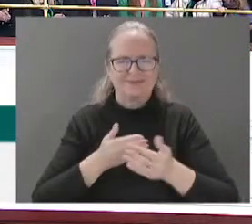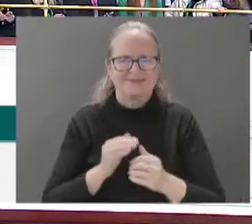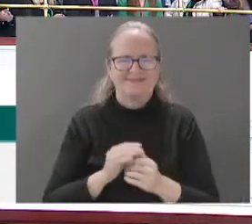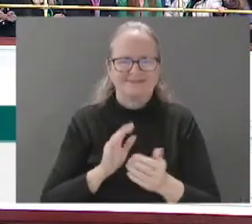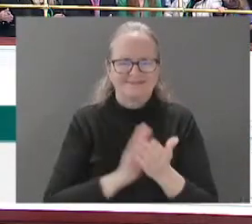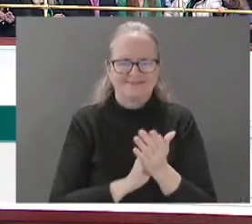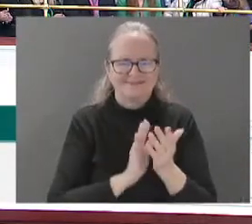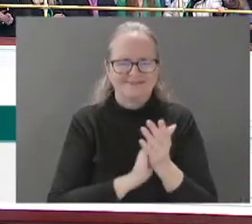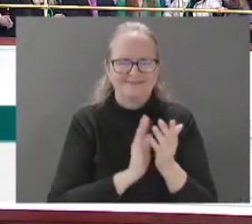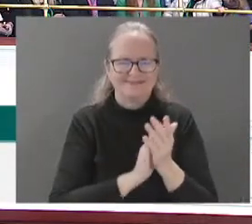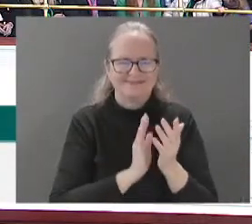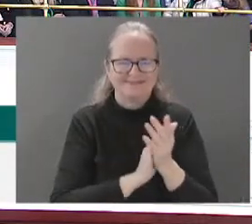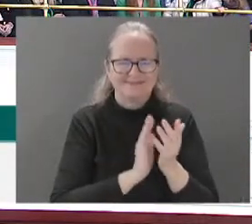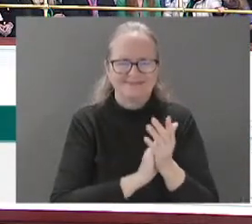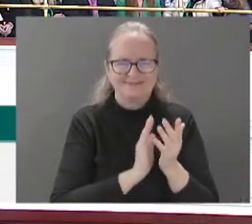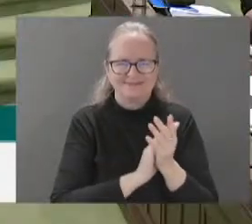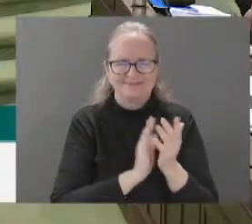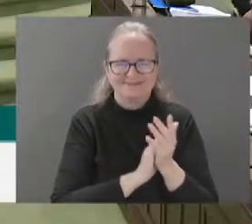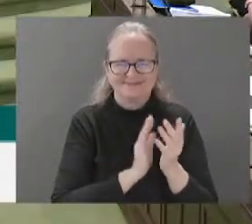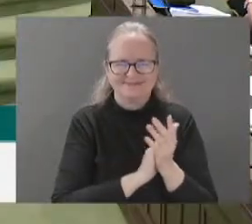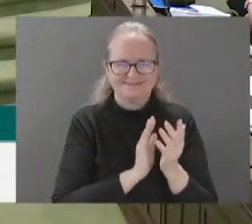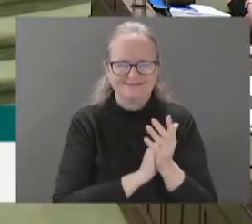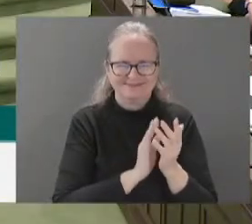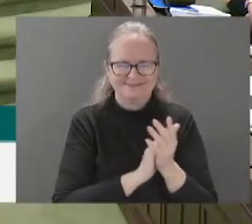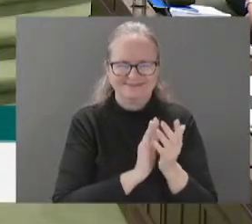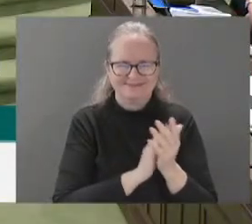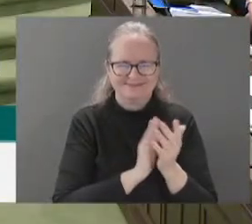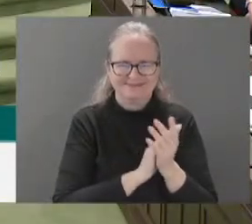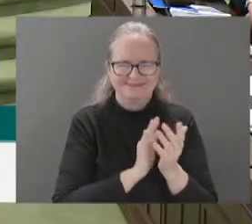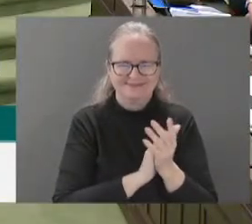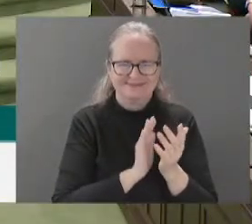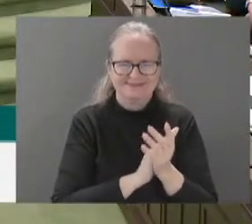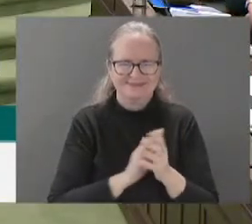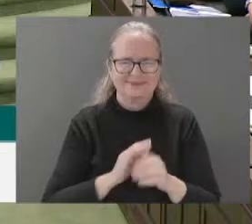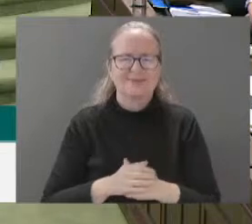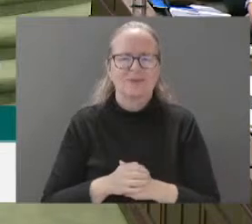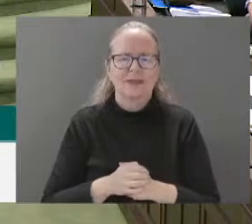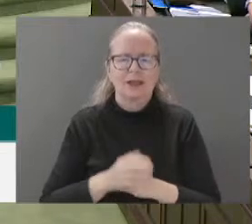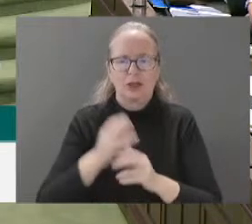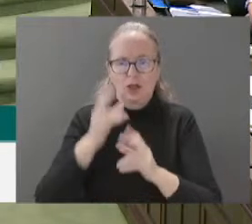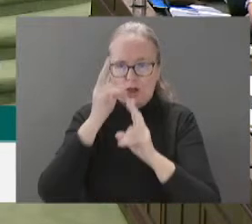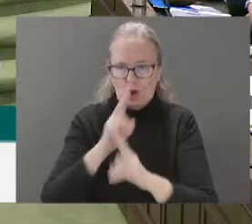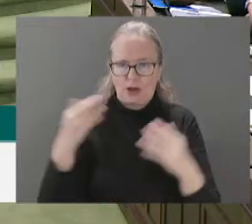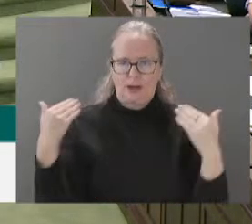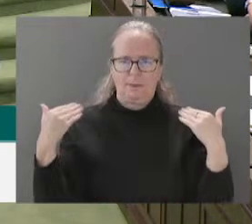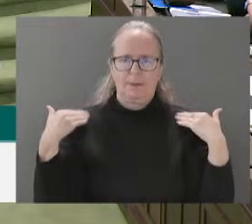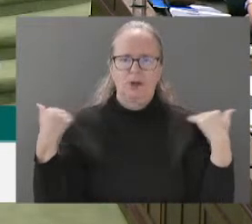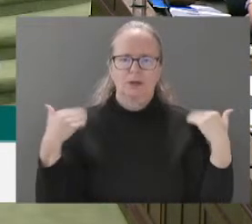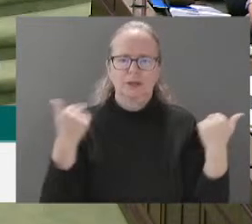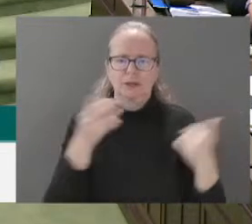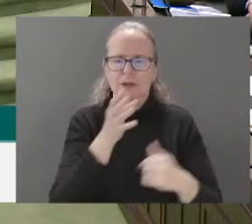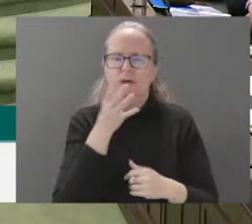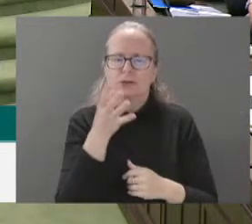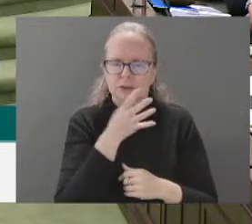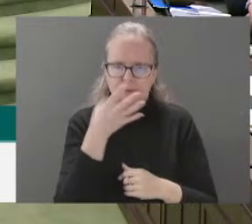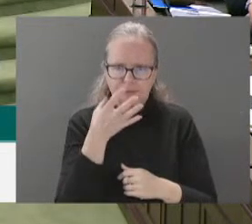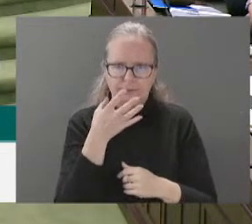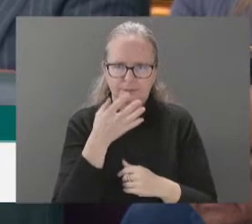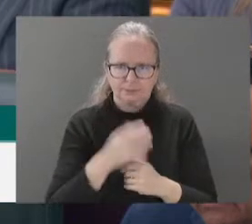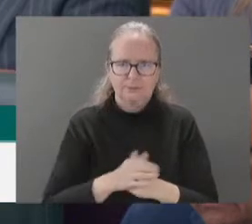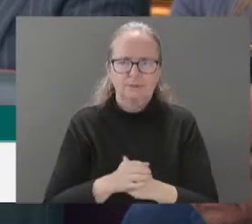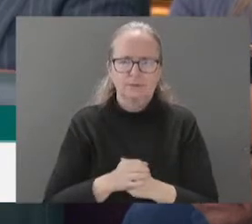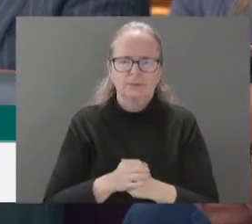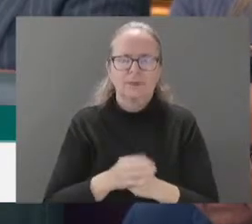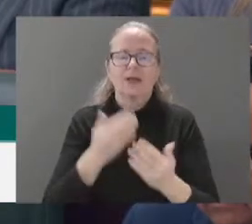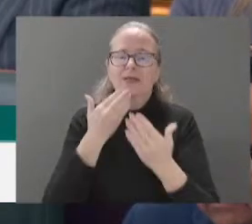assembly The Honorable the minister of Agriculture and irrigation has an introduction thank you Mr Speaker I'm happy to rise today and introduce to you